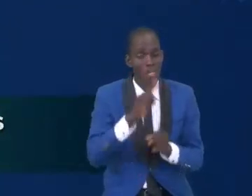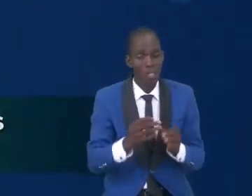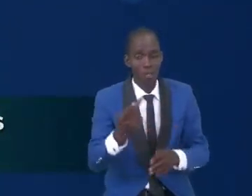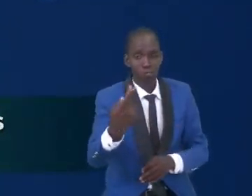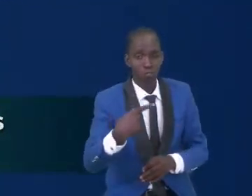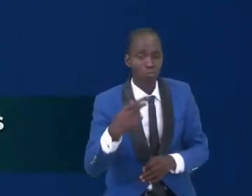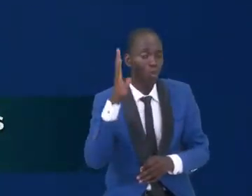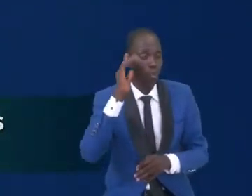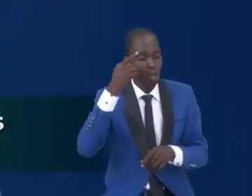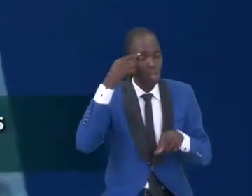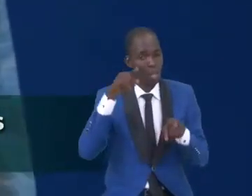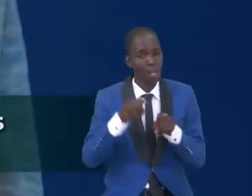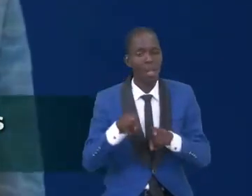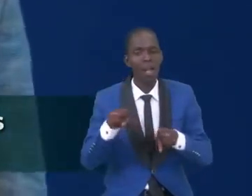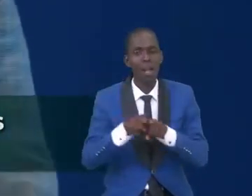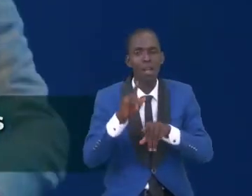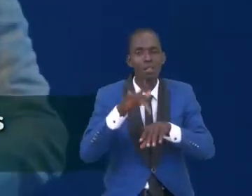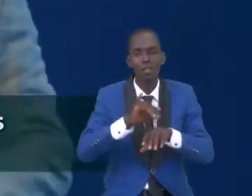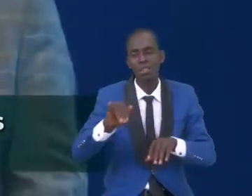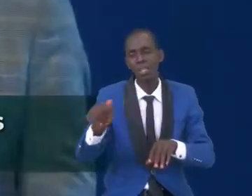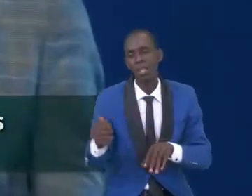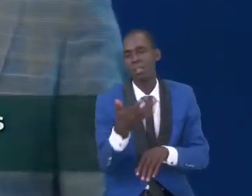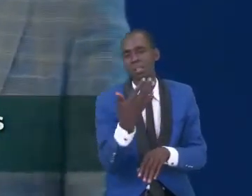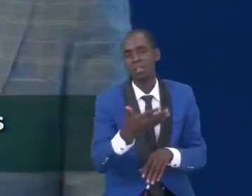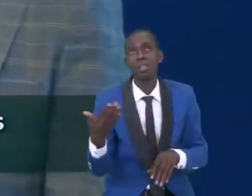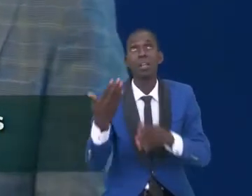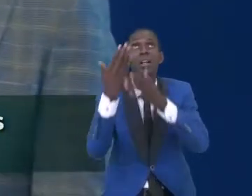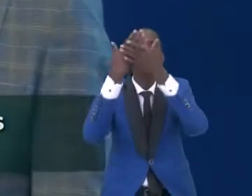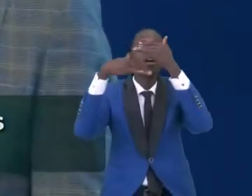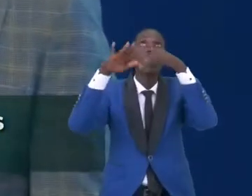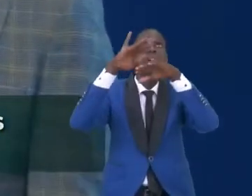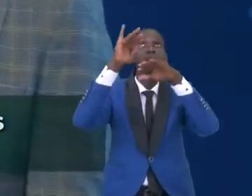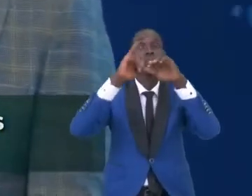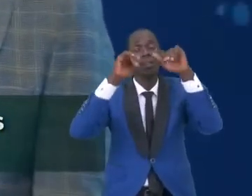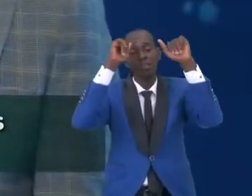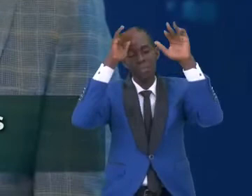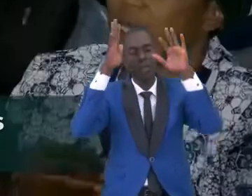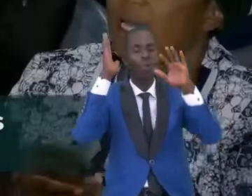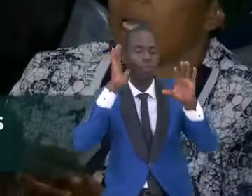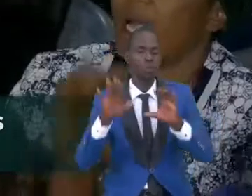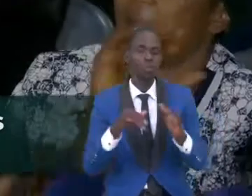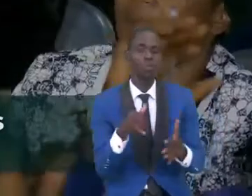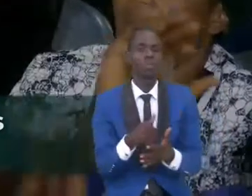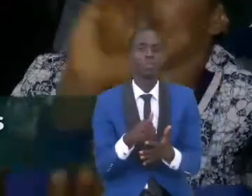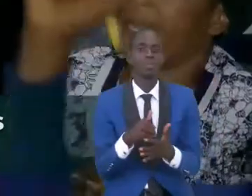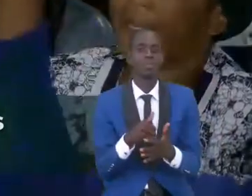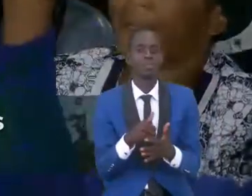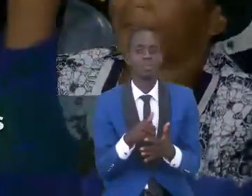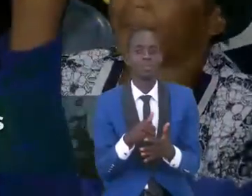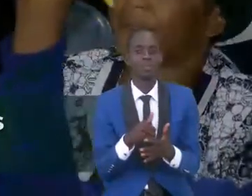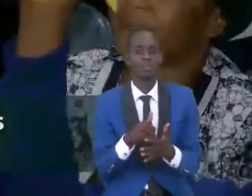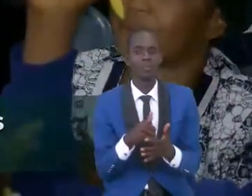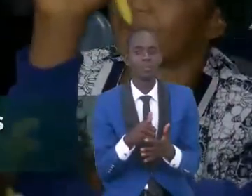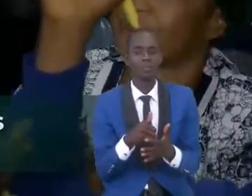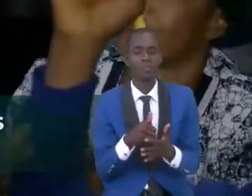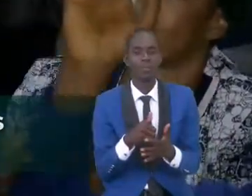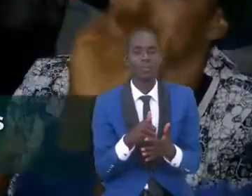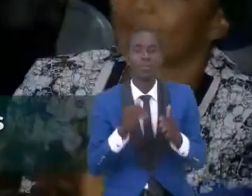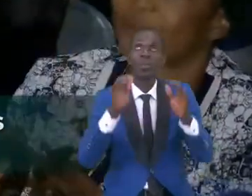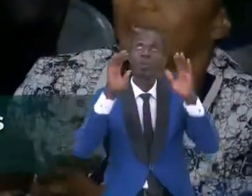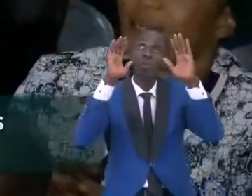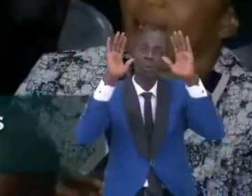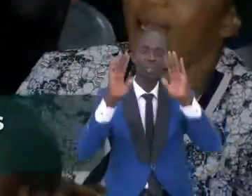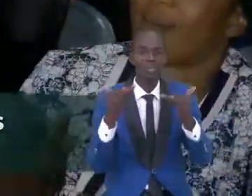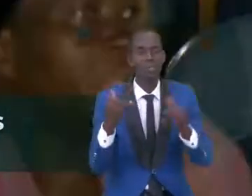agree as touching anything, Heavenly Father, you will do it. Yeah. Wonders